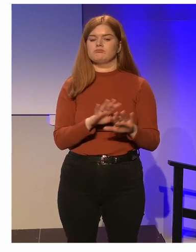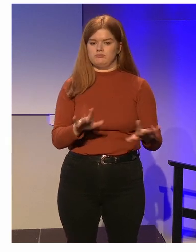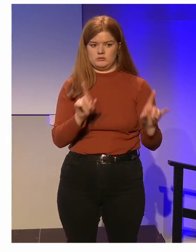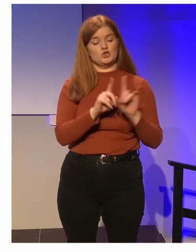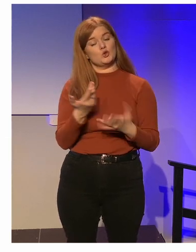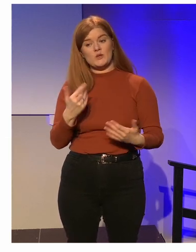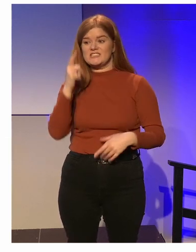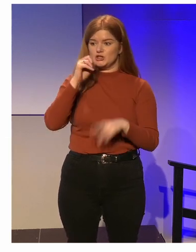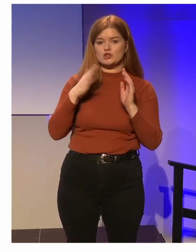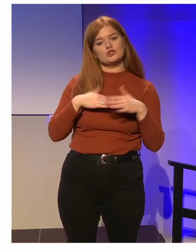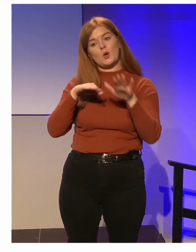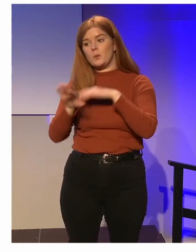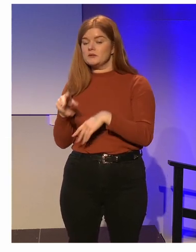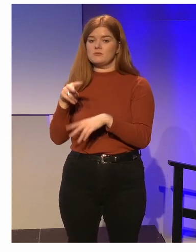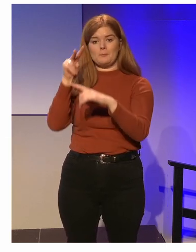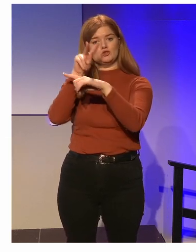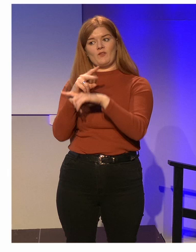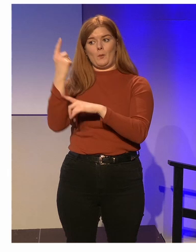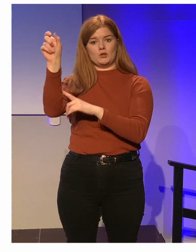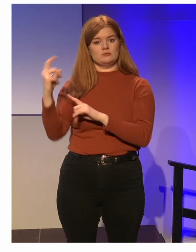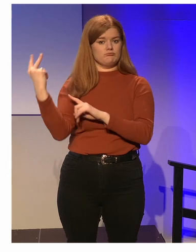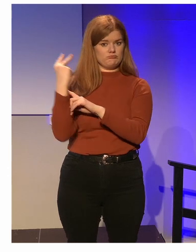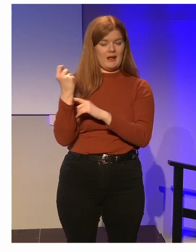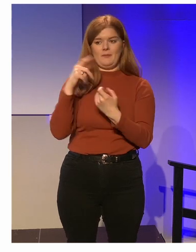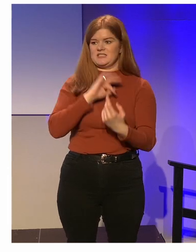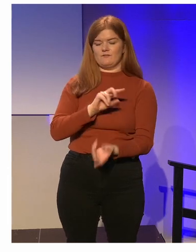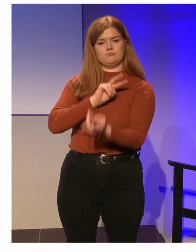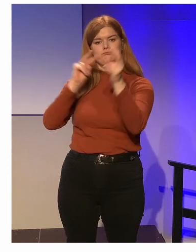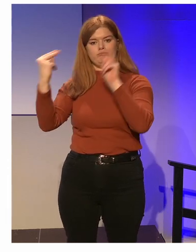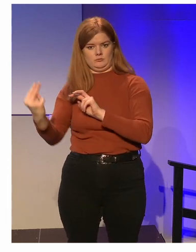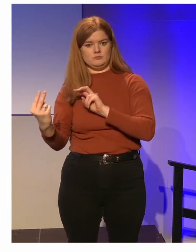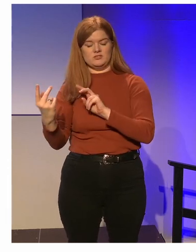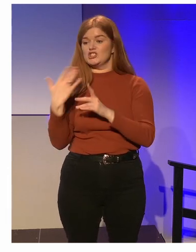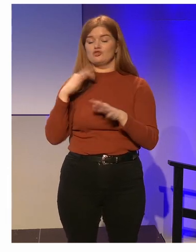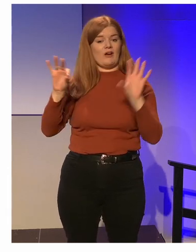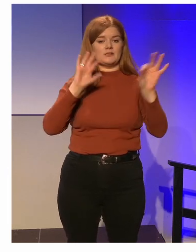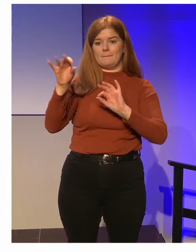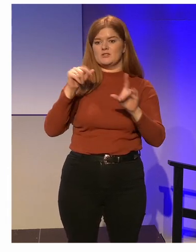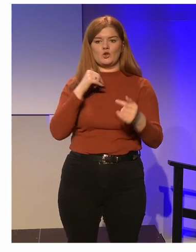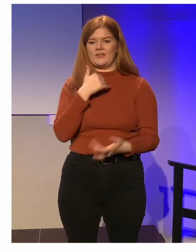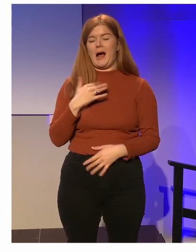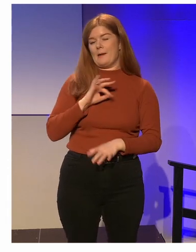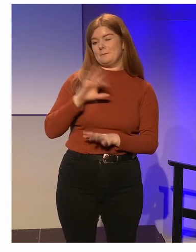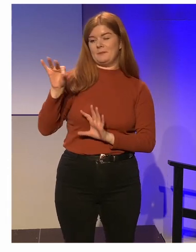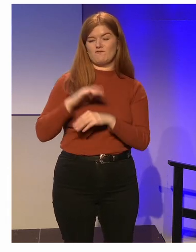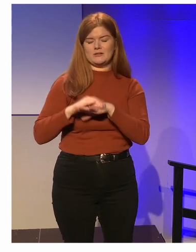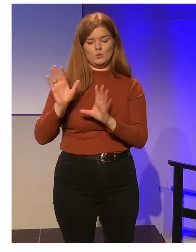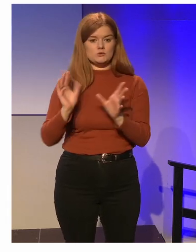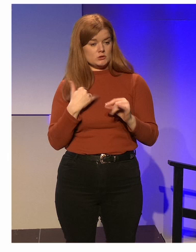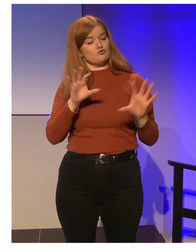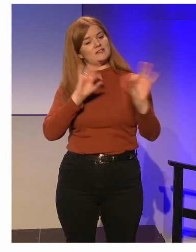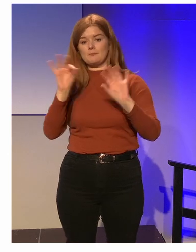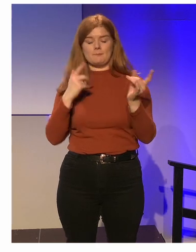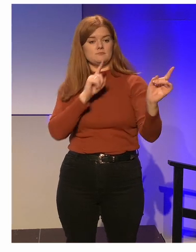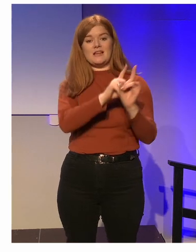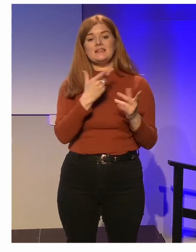So teachers went in, they were observed by one person and they observed somebody else. It was all random selection, so they didn't get to choose. And they did a